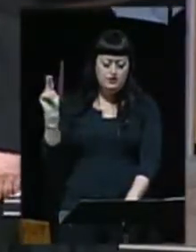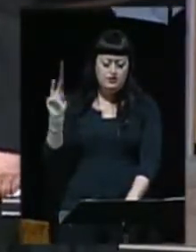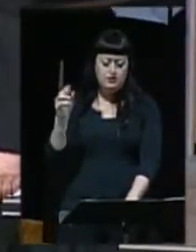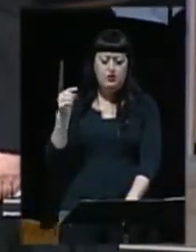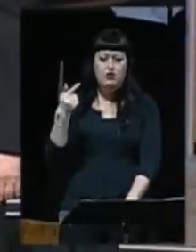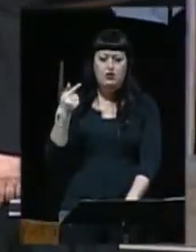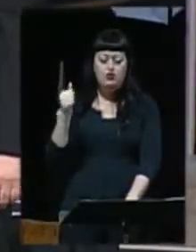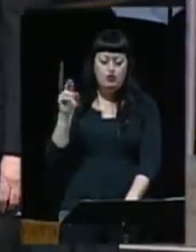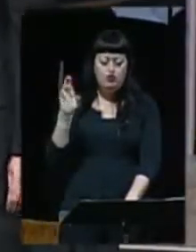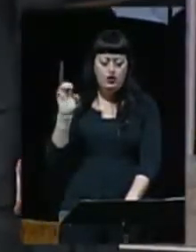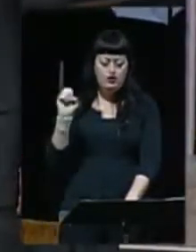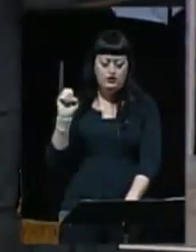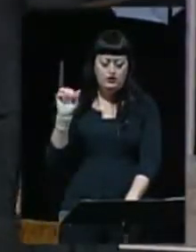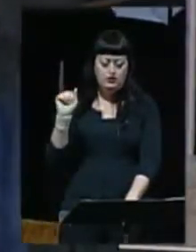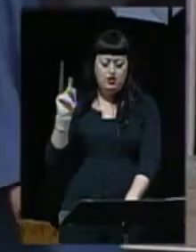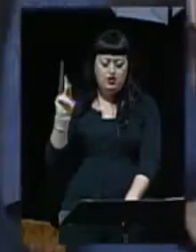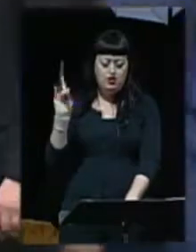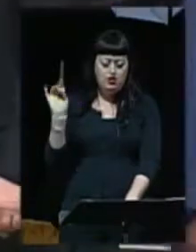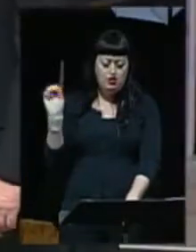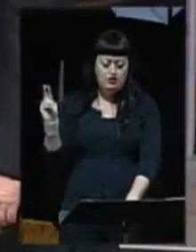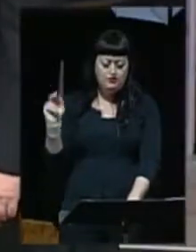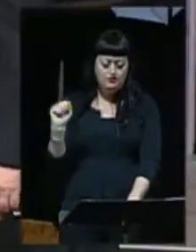Grace Acone.